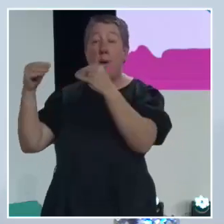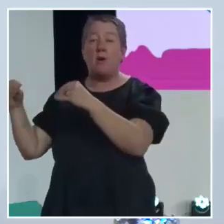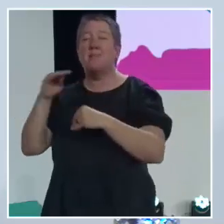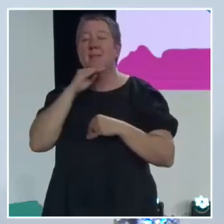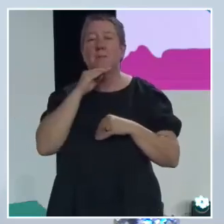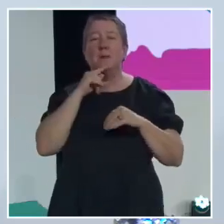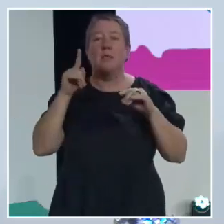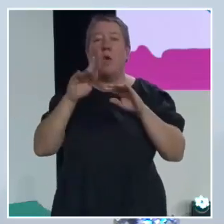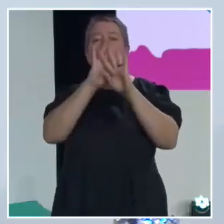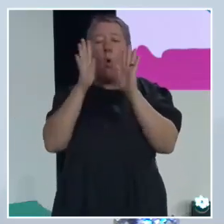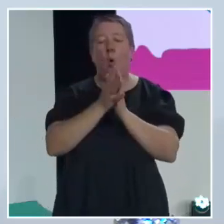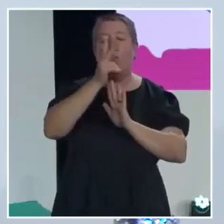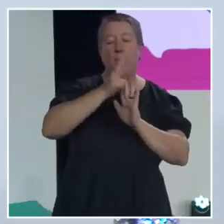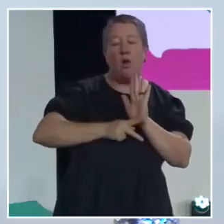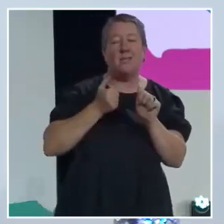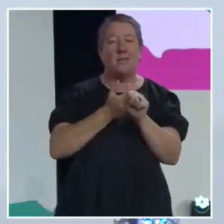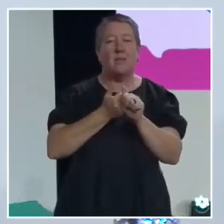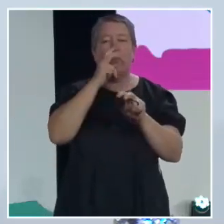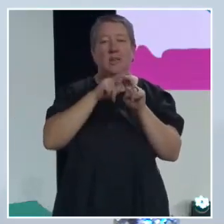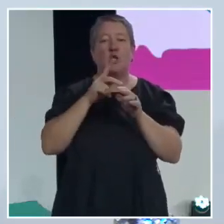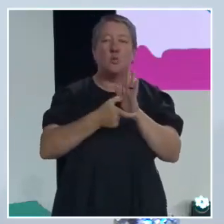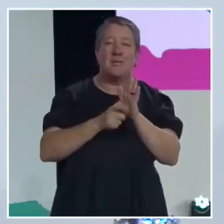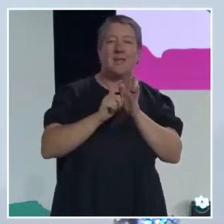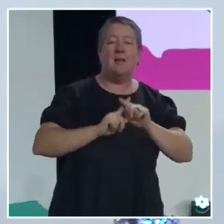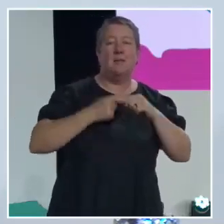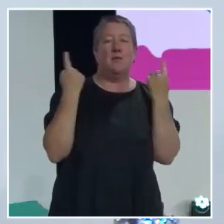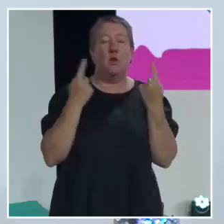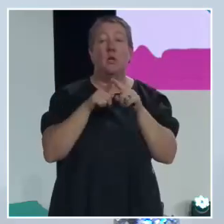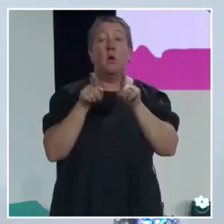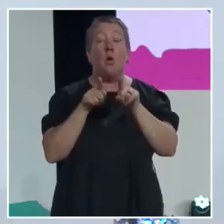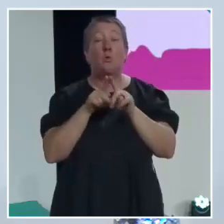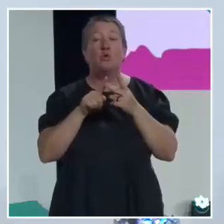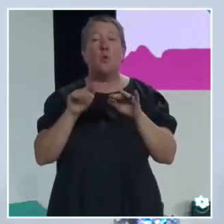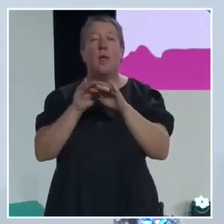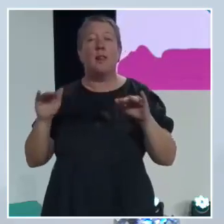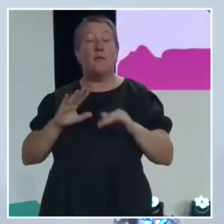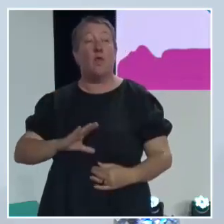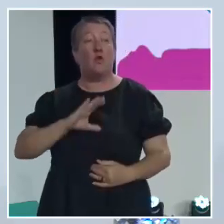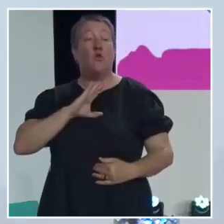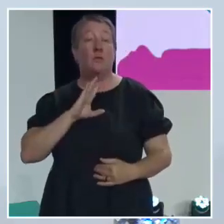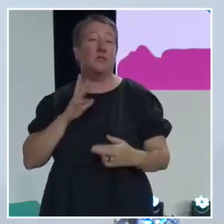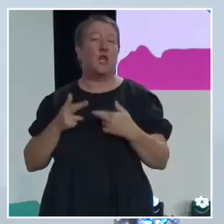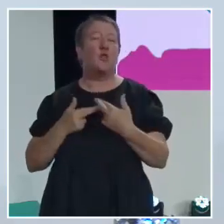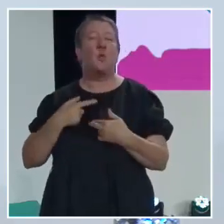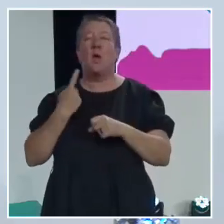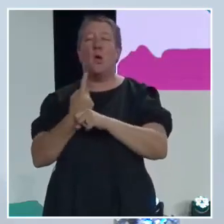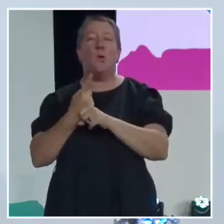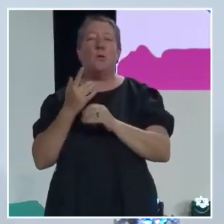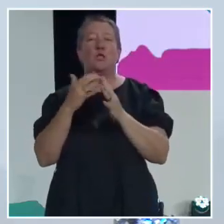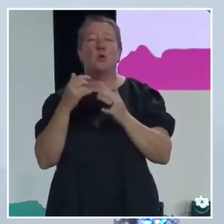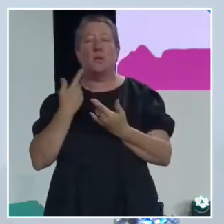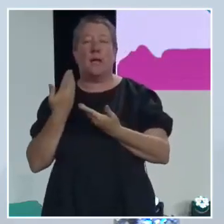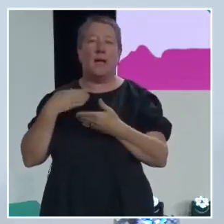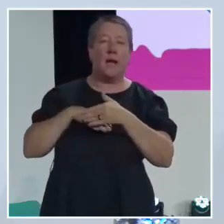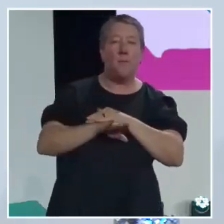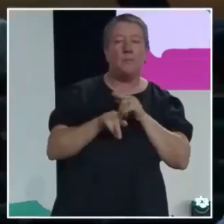design of the policy itself. It also means a different level of confidence in the room. I sometimes joke that I come in as an economist and I